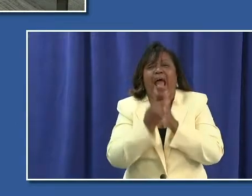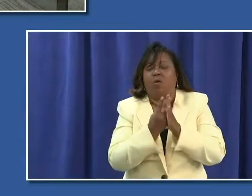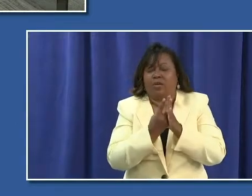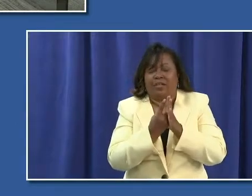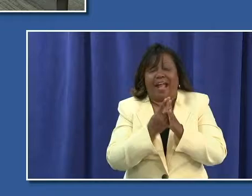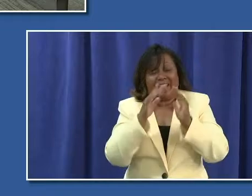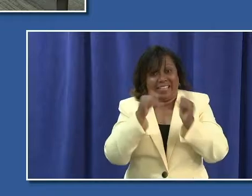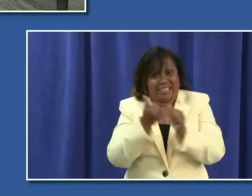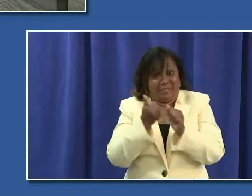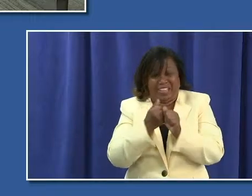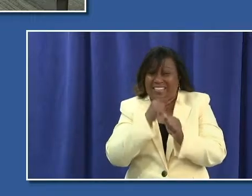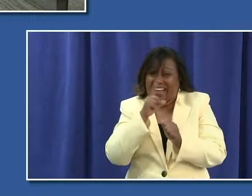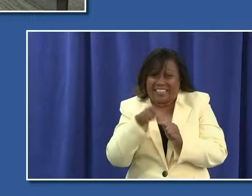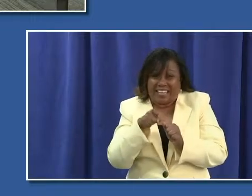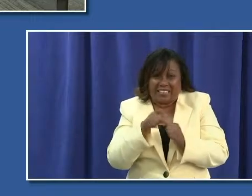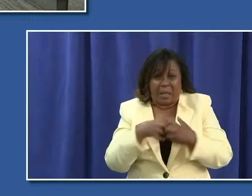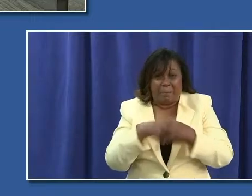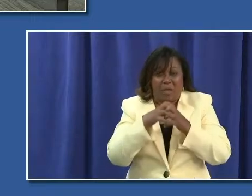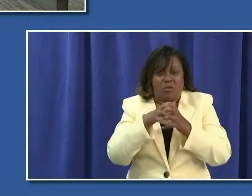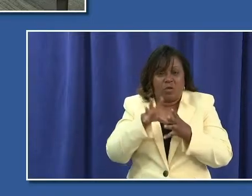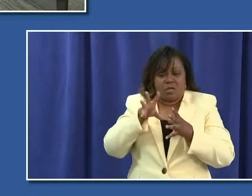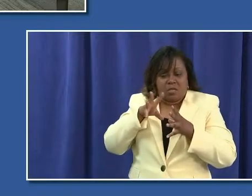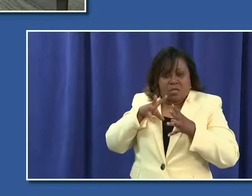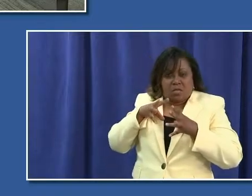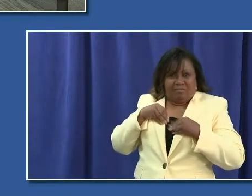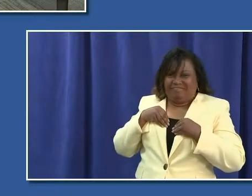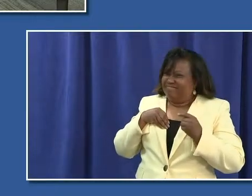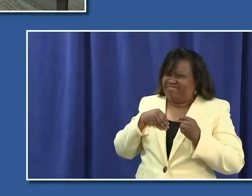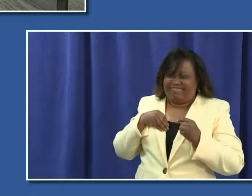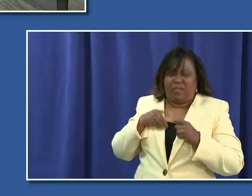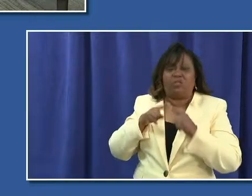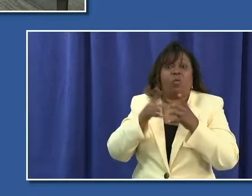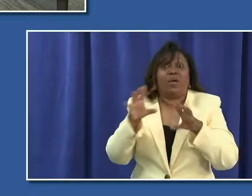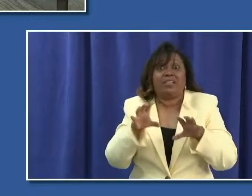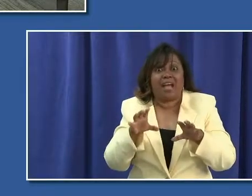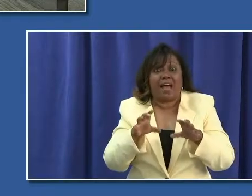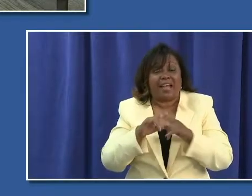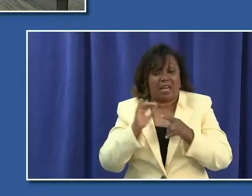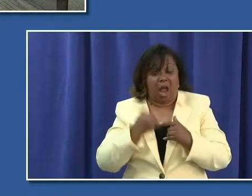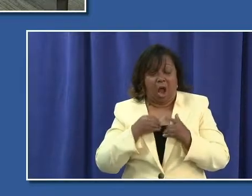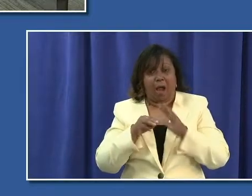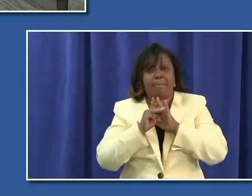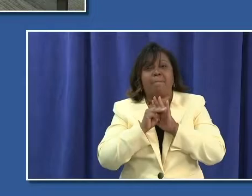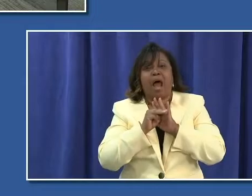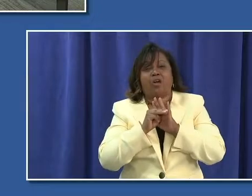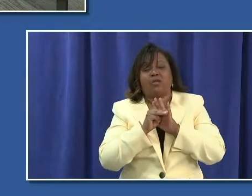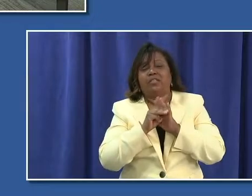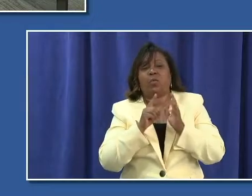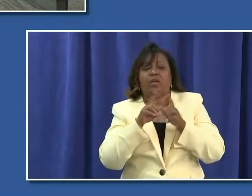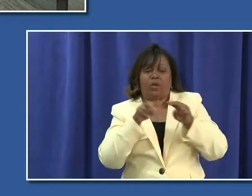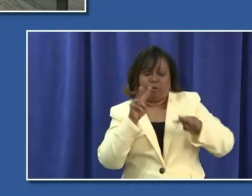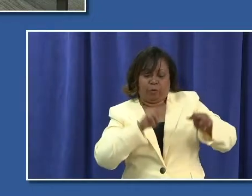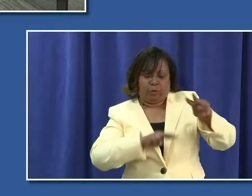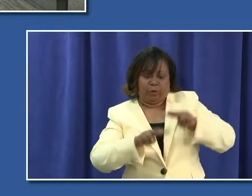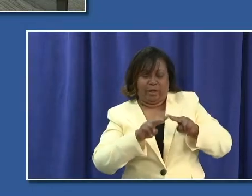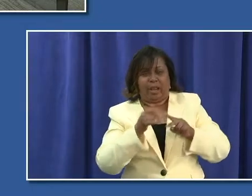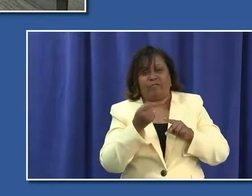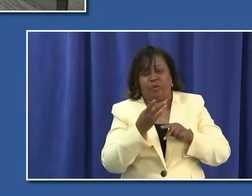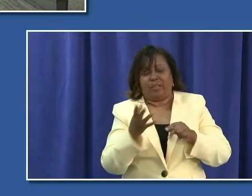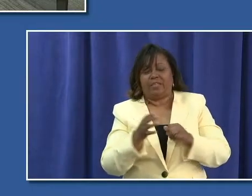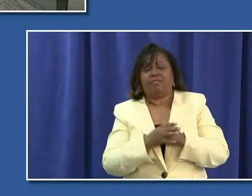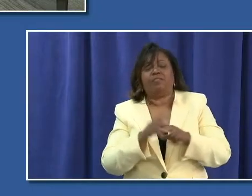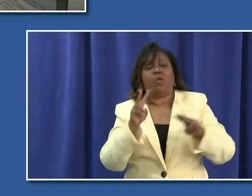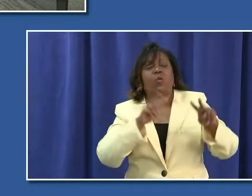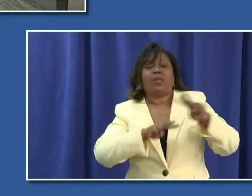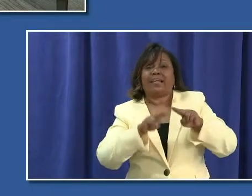system itself isn't necessarily built to absorb that. So what we've done is, in our modeling, we take a look at a couple of things.